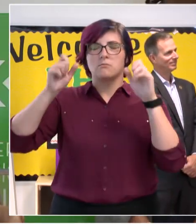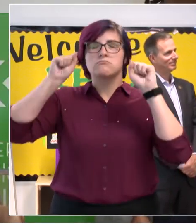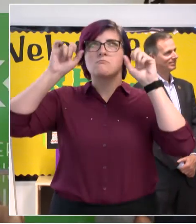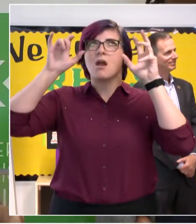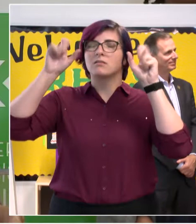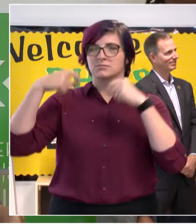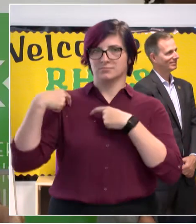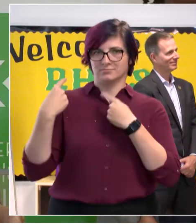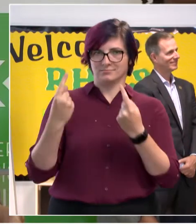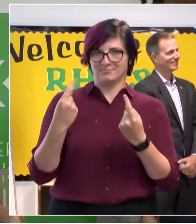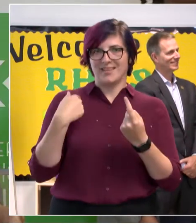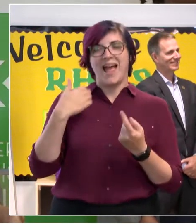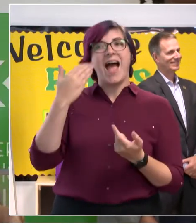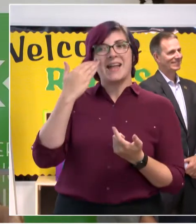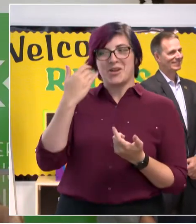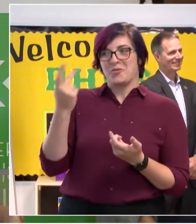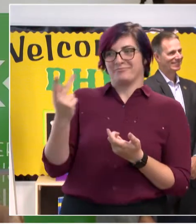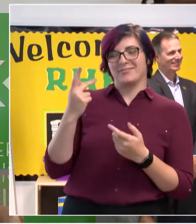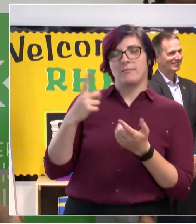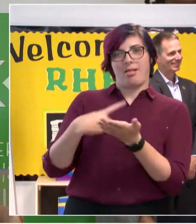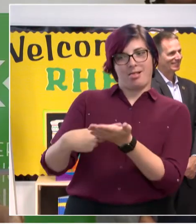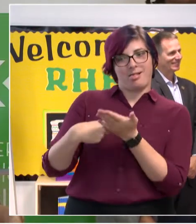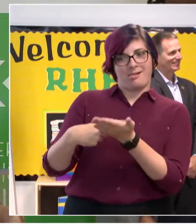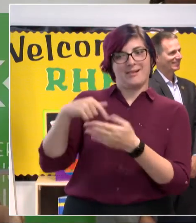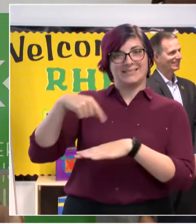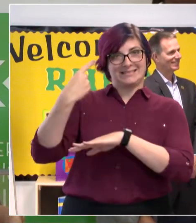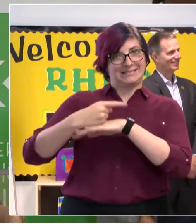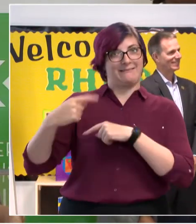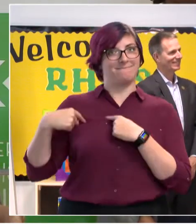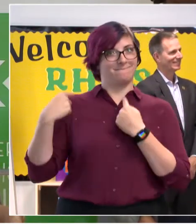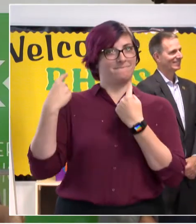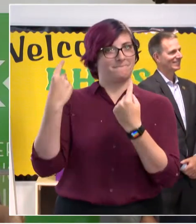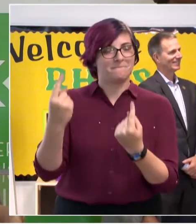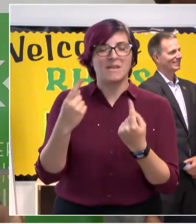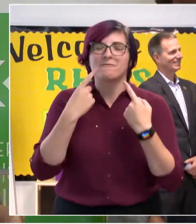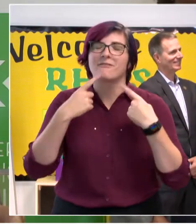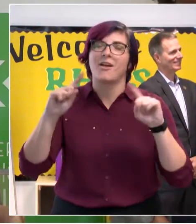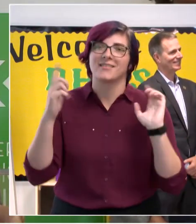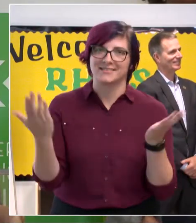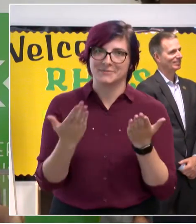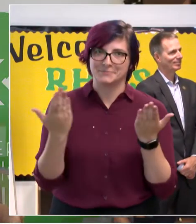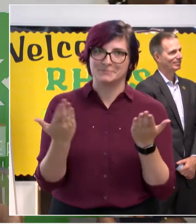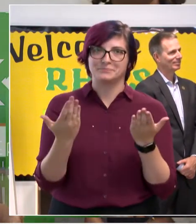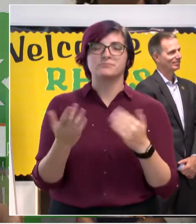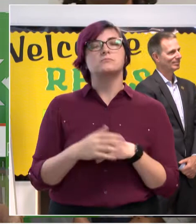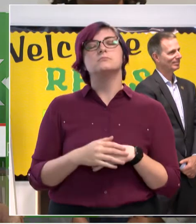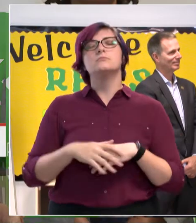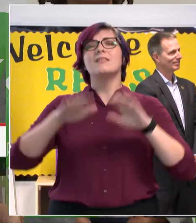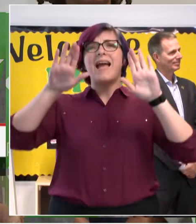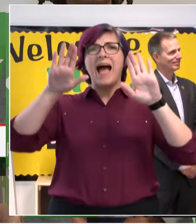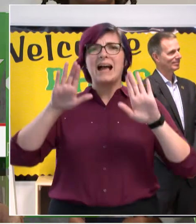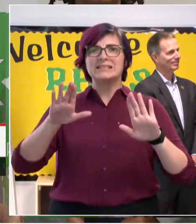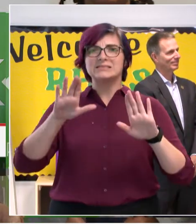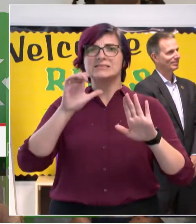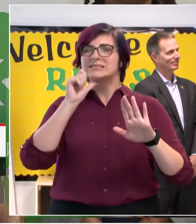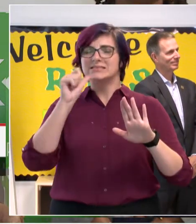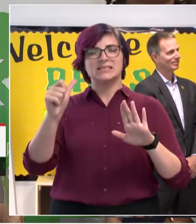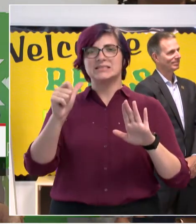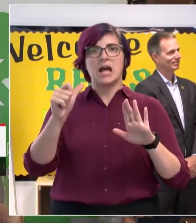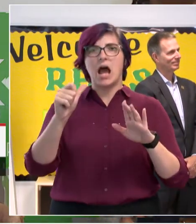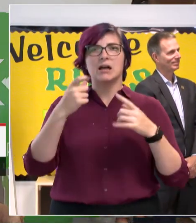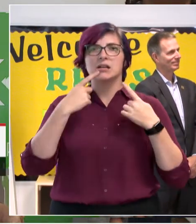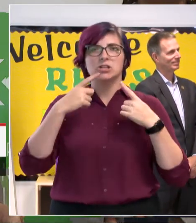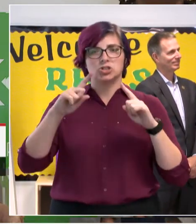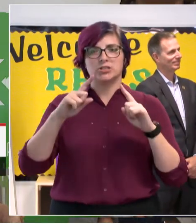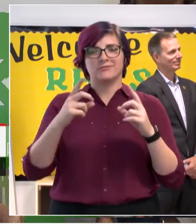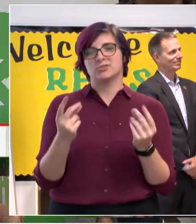about this day. It's finally here. And I tell our principals all the time, excellence is not achieved by chance or circumstance.